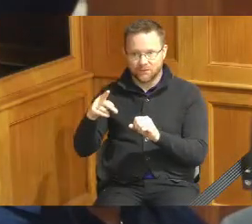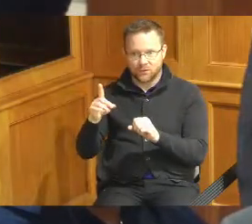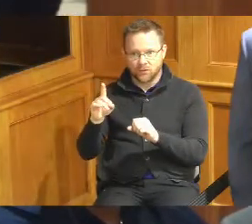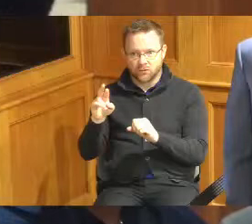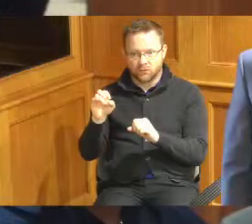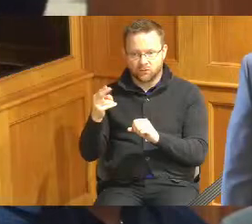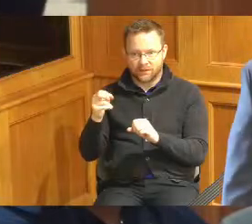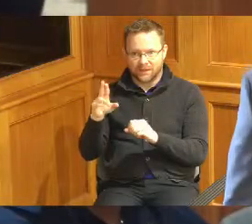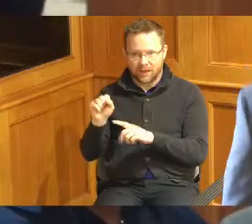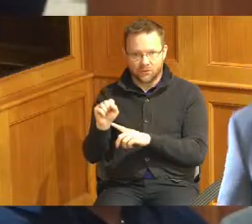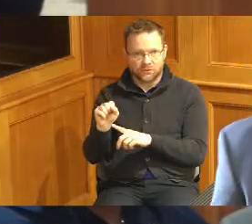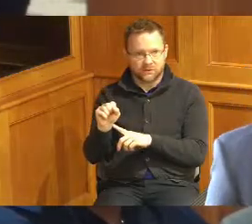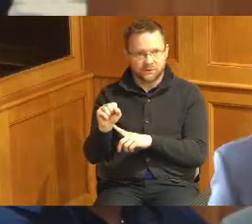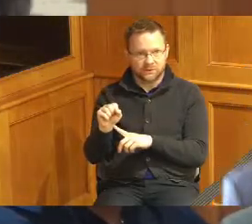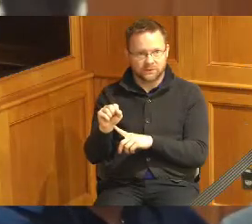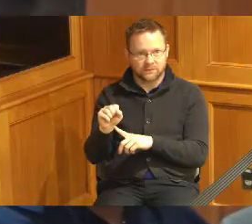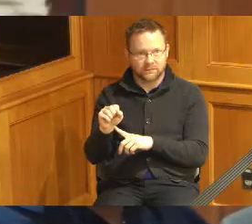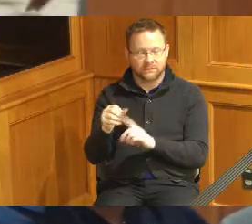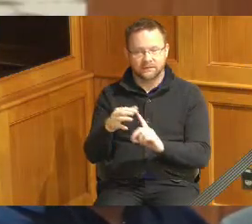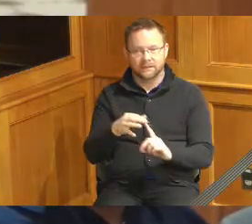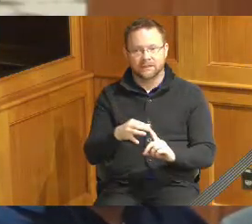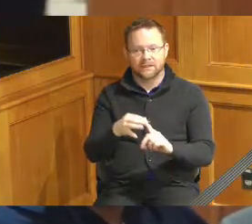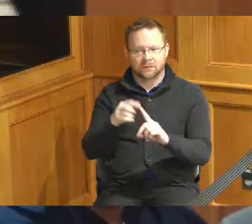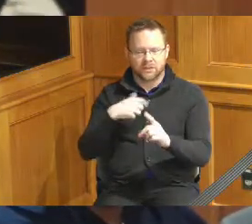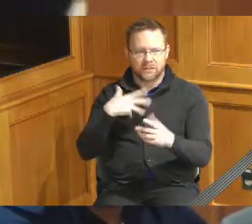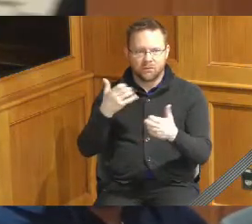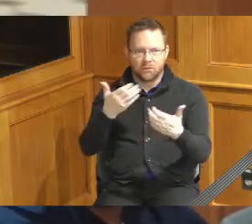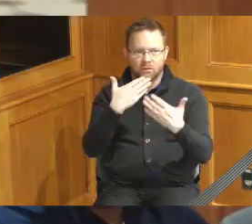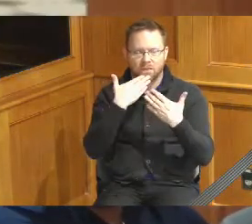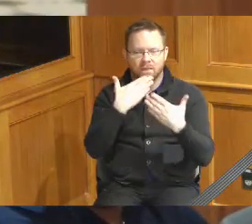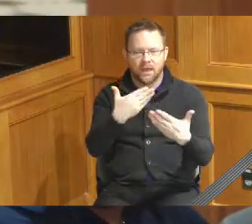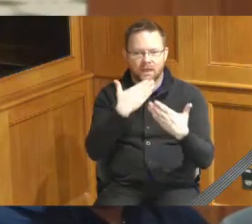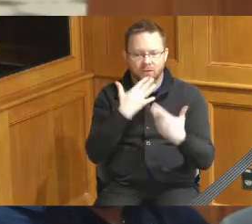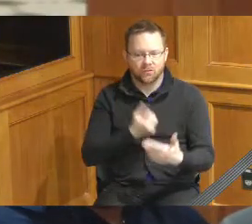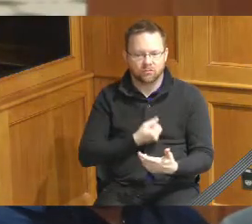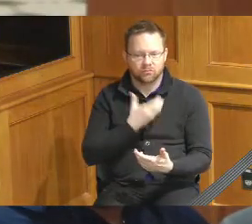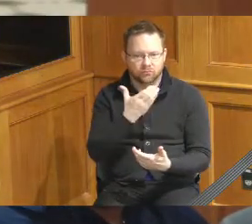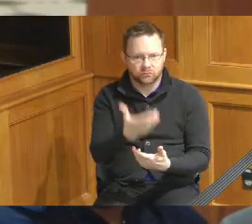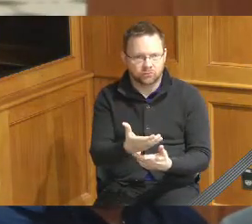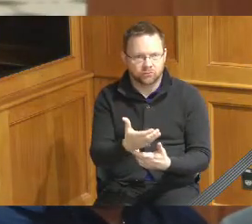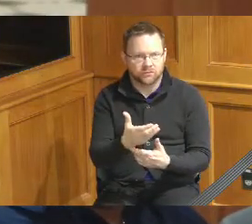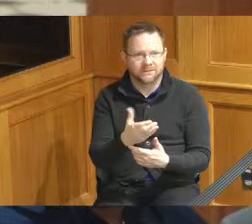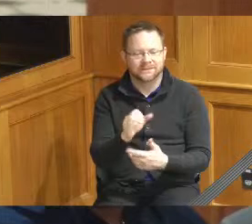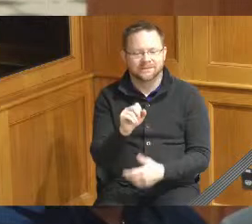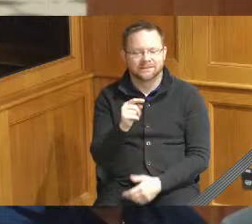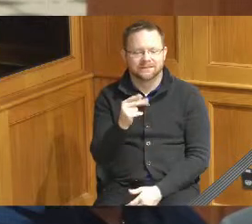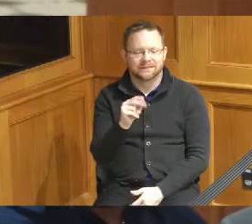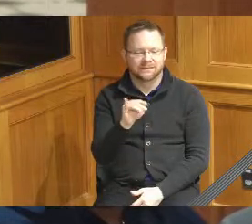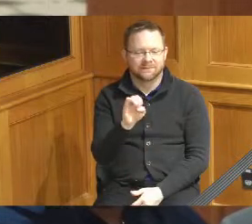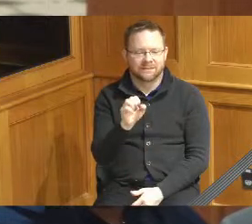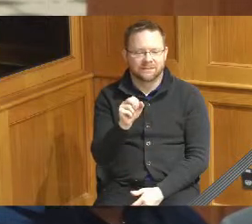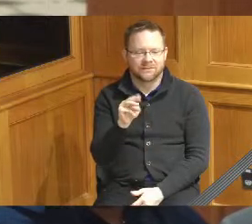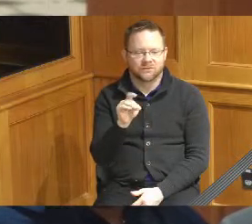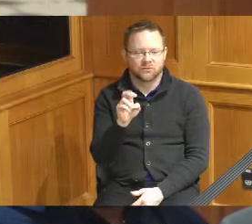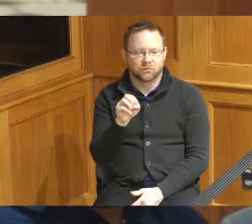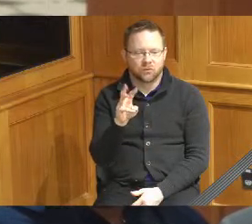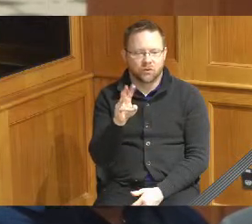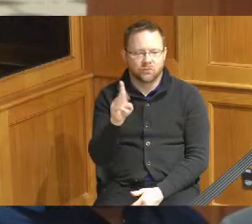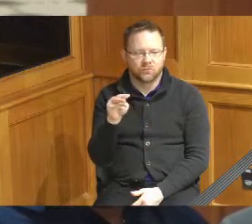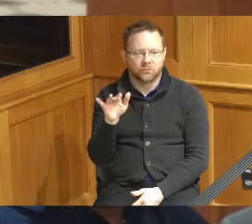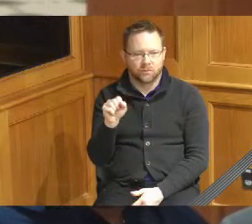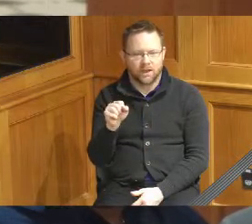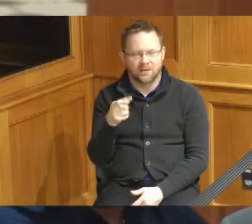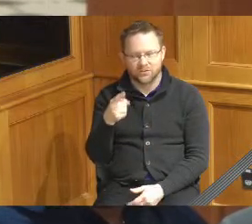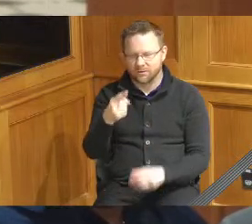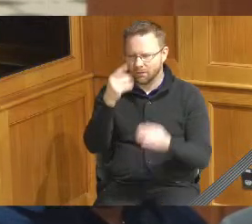Denise Driehaus. I especially want to give a heartfelt thank you to Commissioner Stephanie Summerall-Dumas for